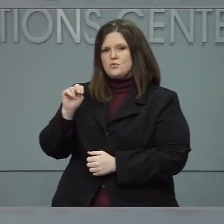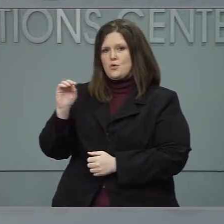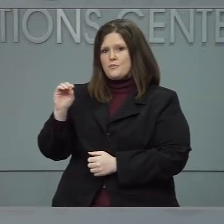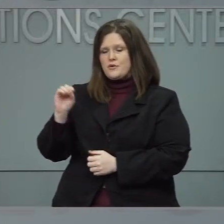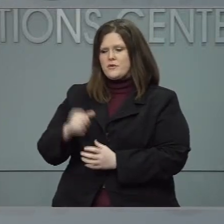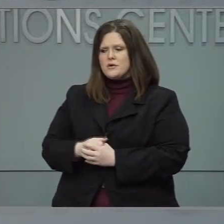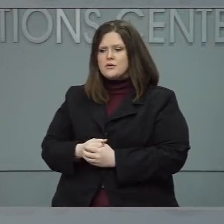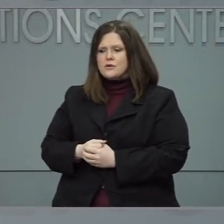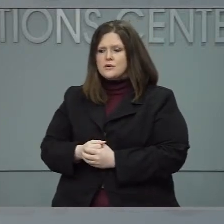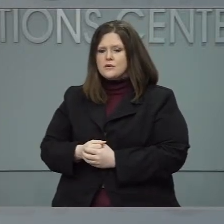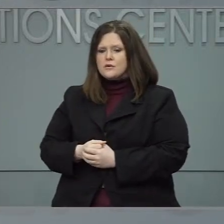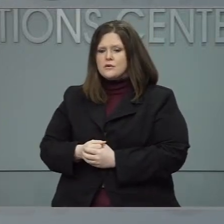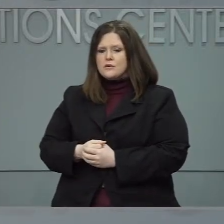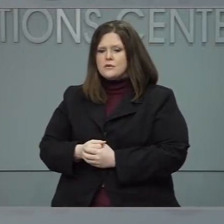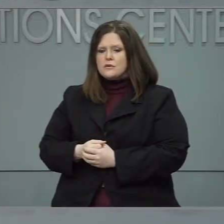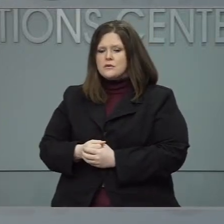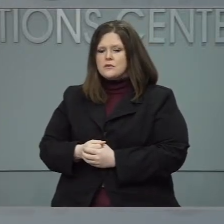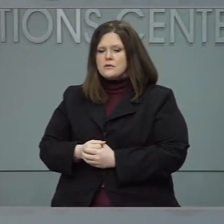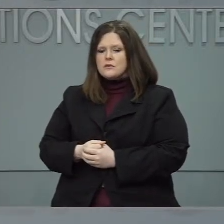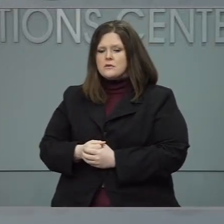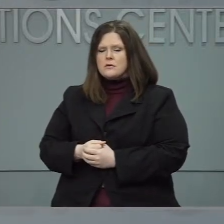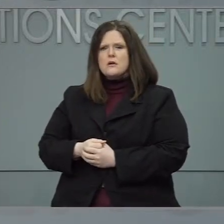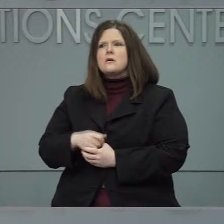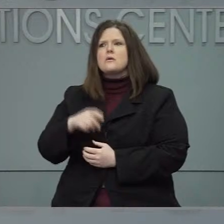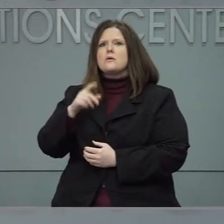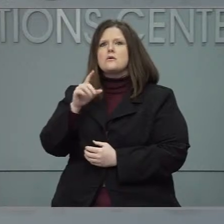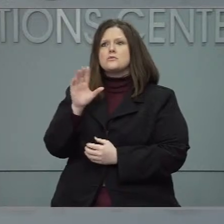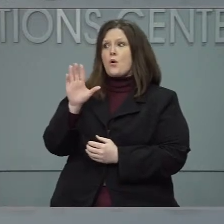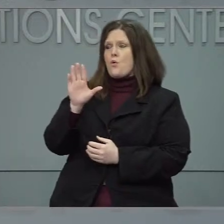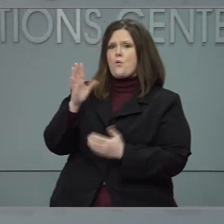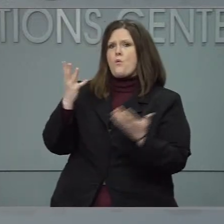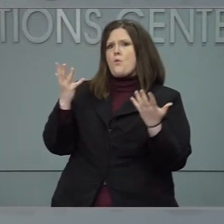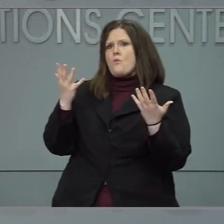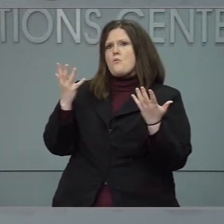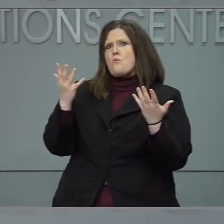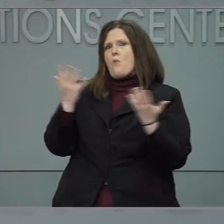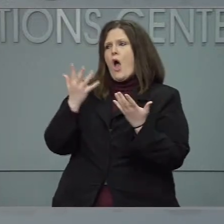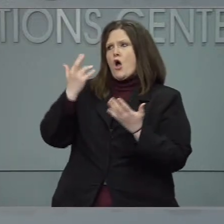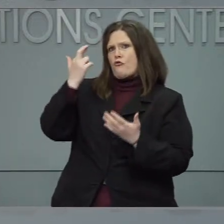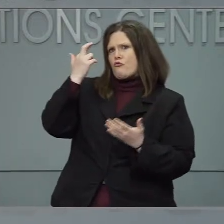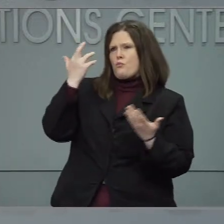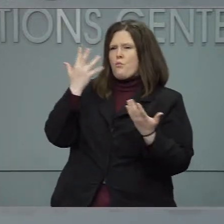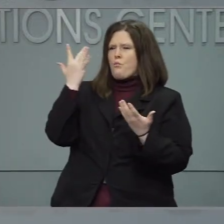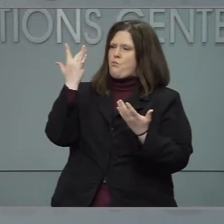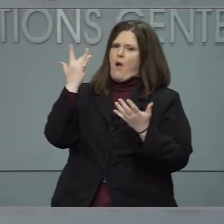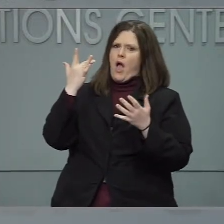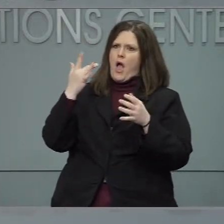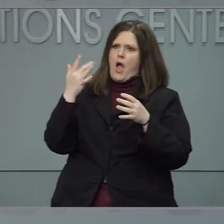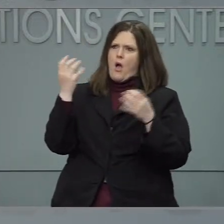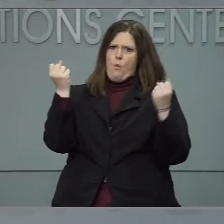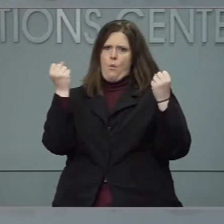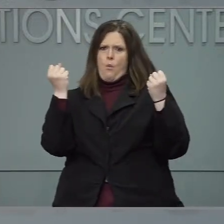Can you say where the compromise is as far as if it's the having local and state